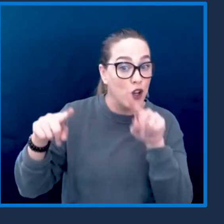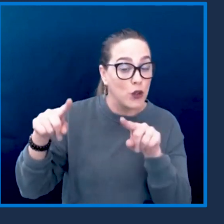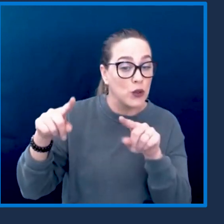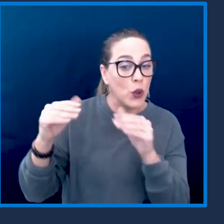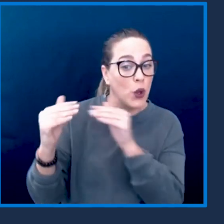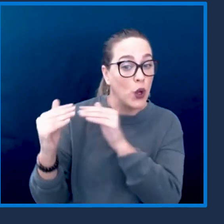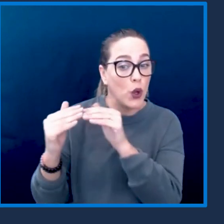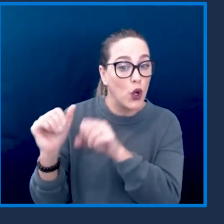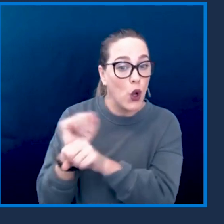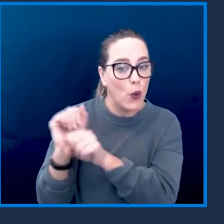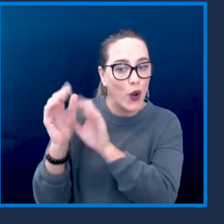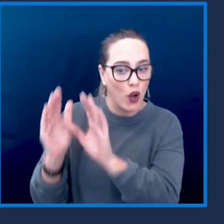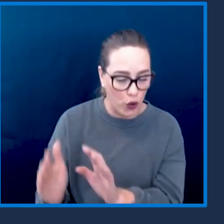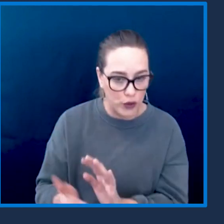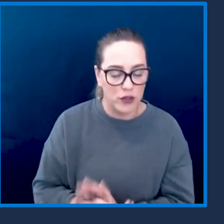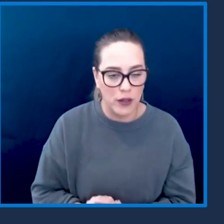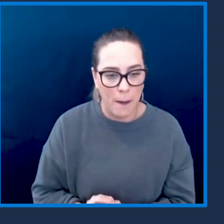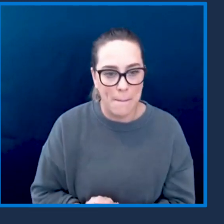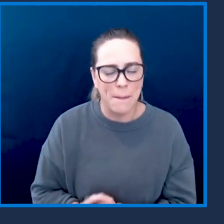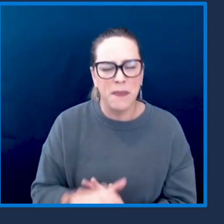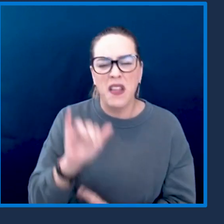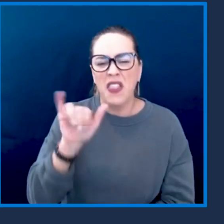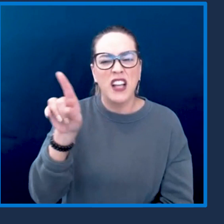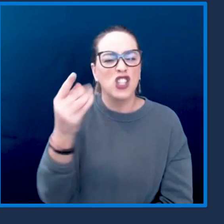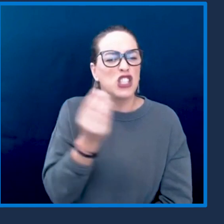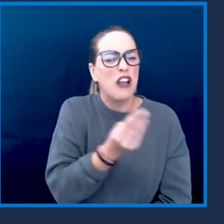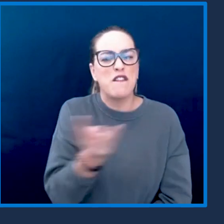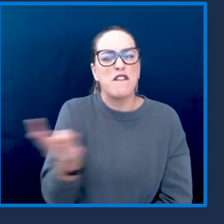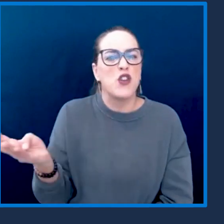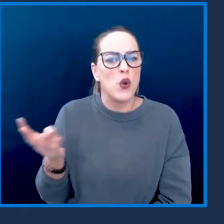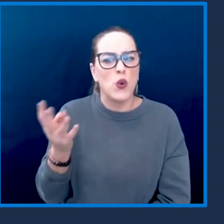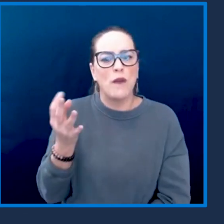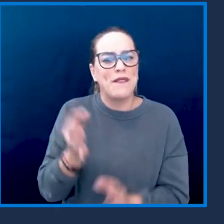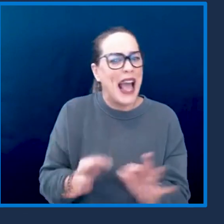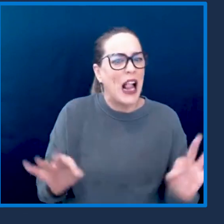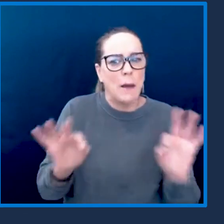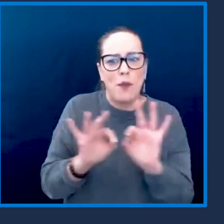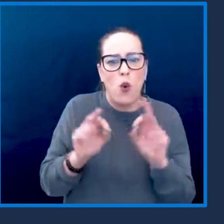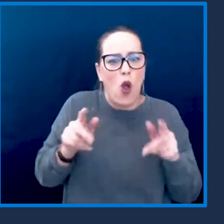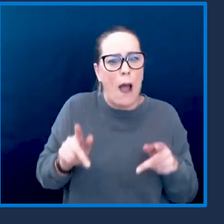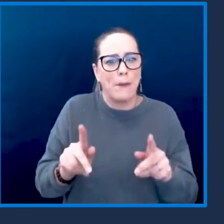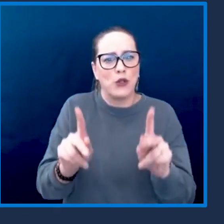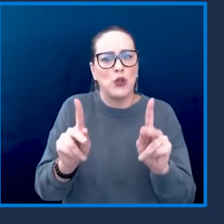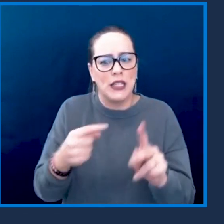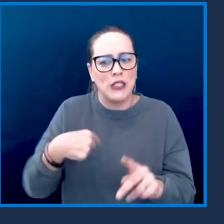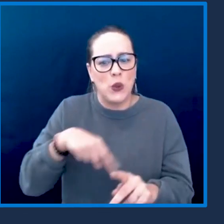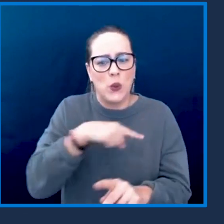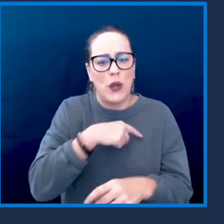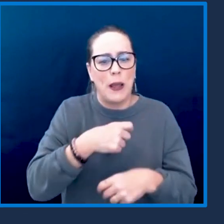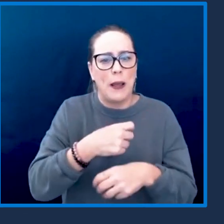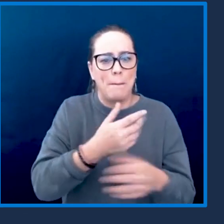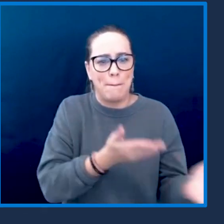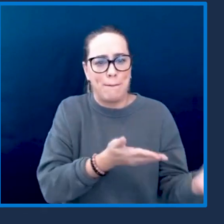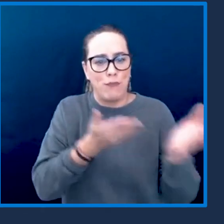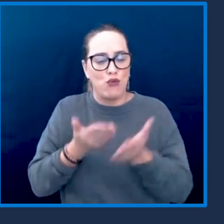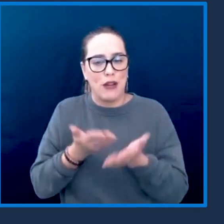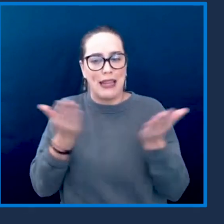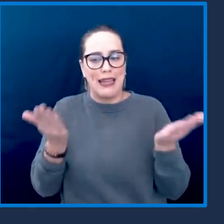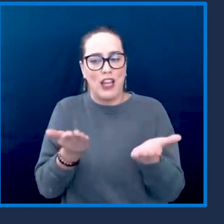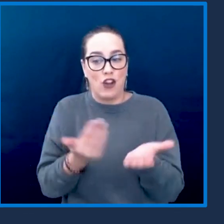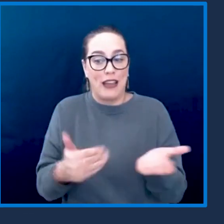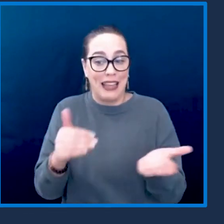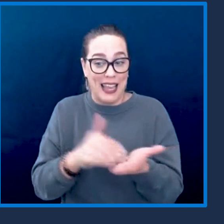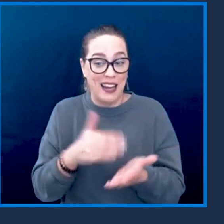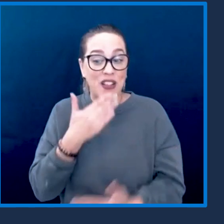valuable opportunities that our ERG and ERGs in general can bring. So again, I thank you so much for the opportunity to share